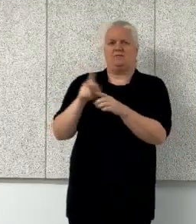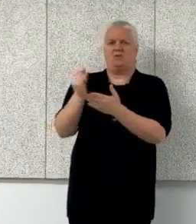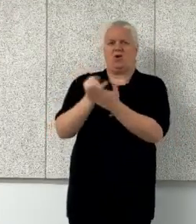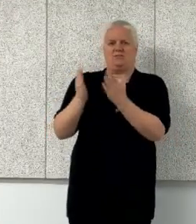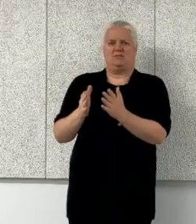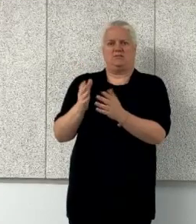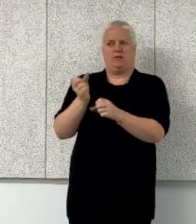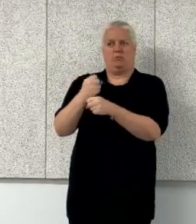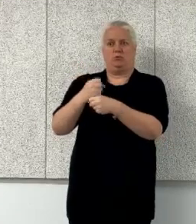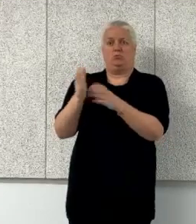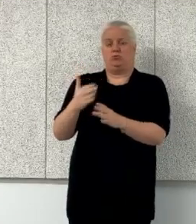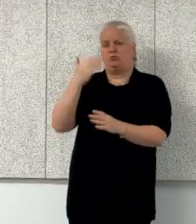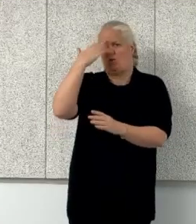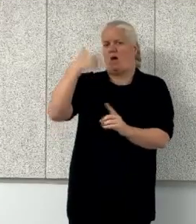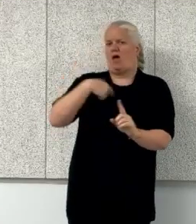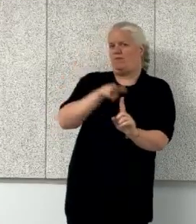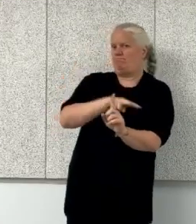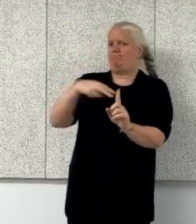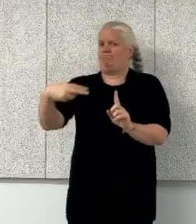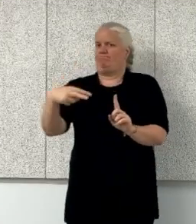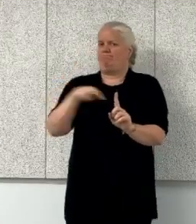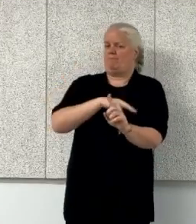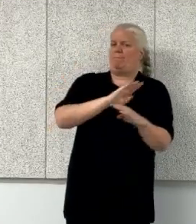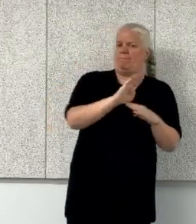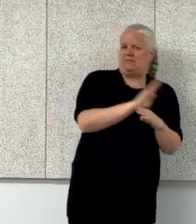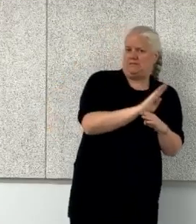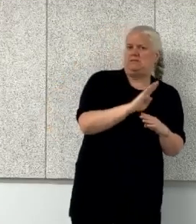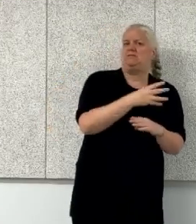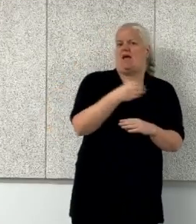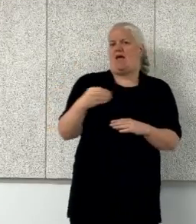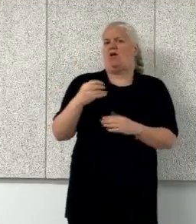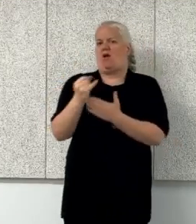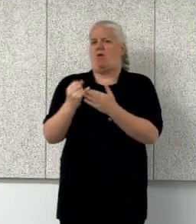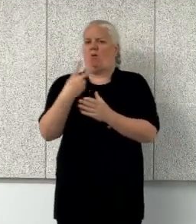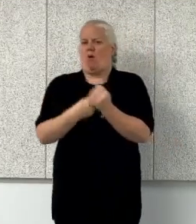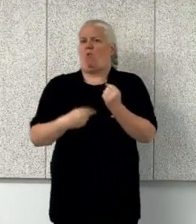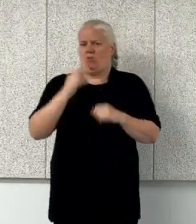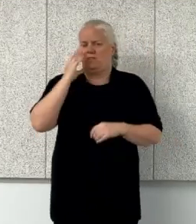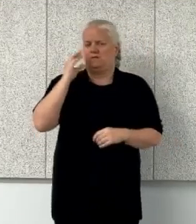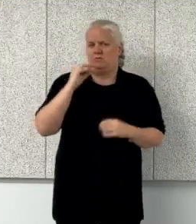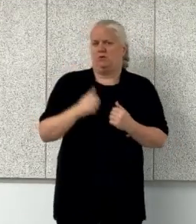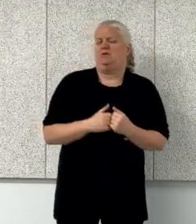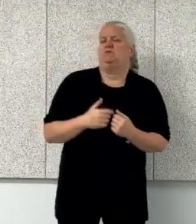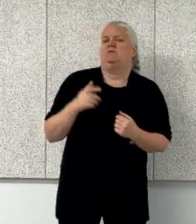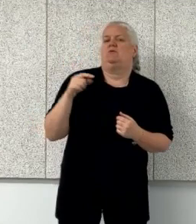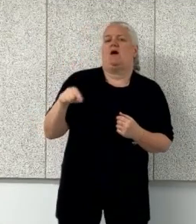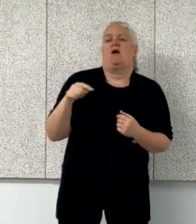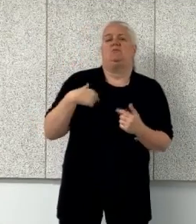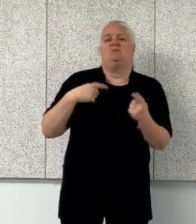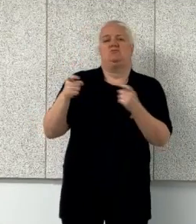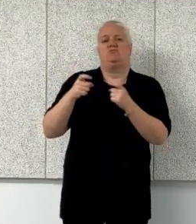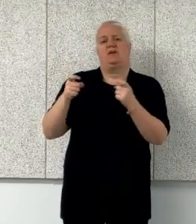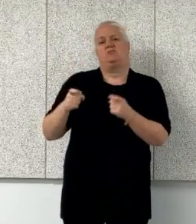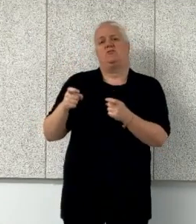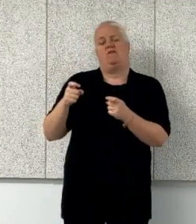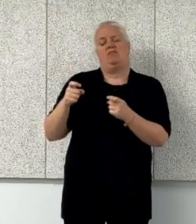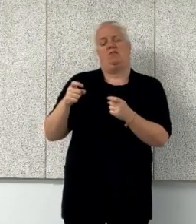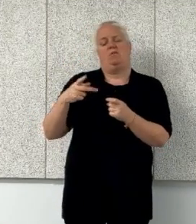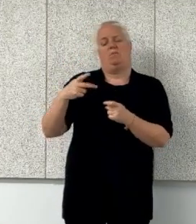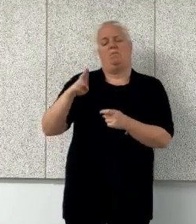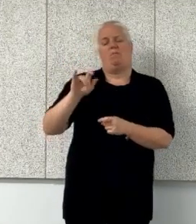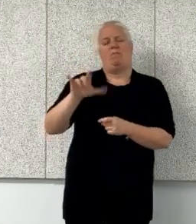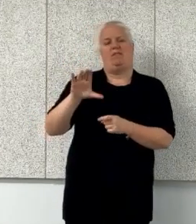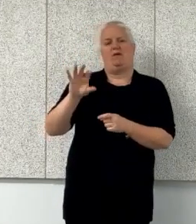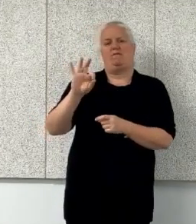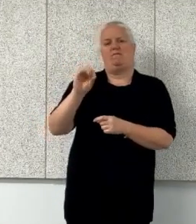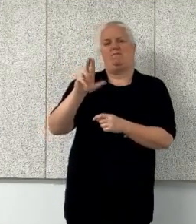that equation, right? Between the art and the business. At the Public, I was director of Public Forum, which is their platform that sort of